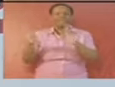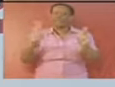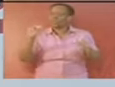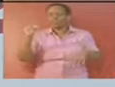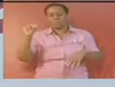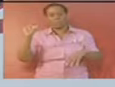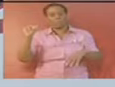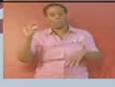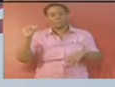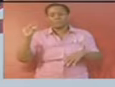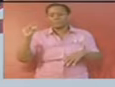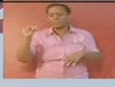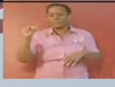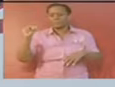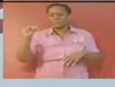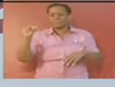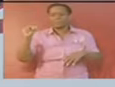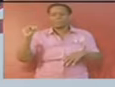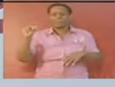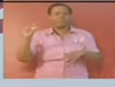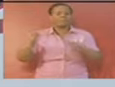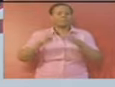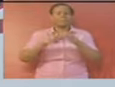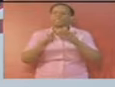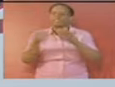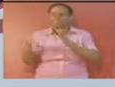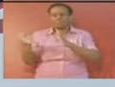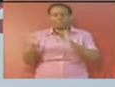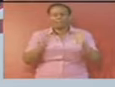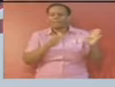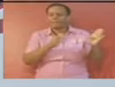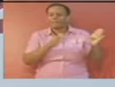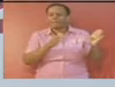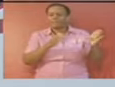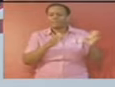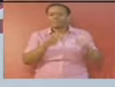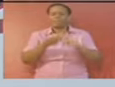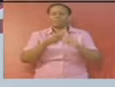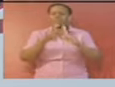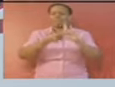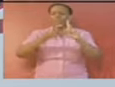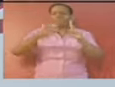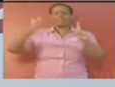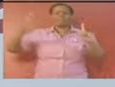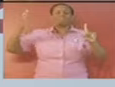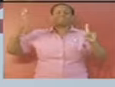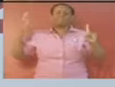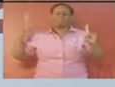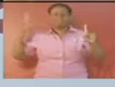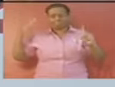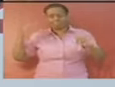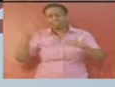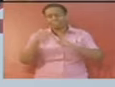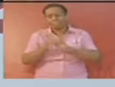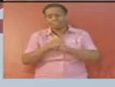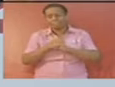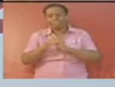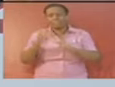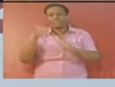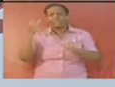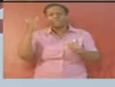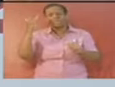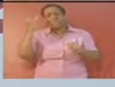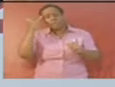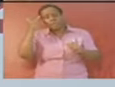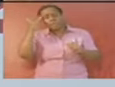Pfizer and then Moderna. We started to prepare months ago. We knew this was going to come, we just did